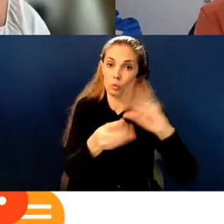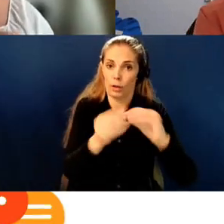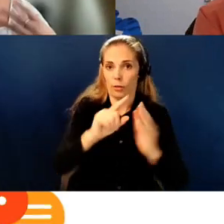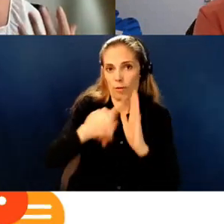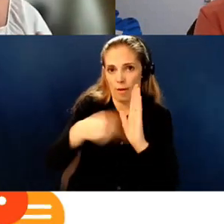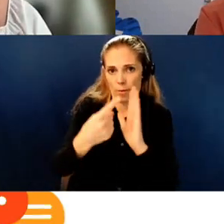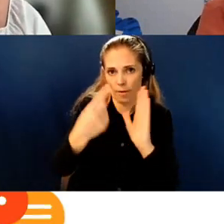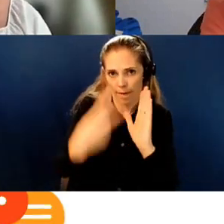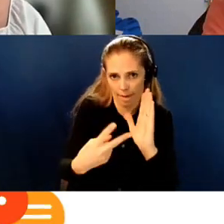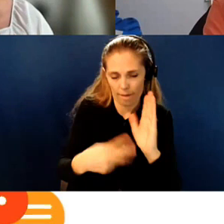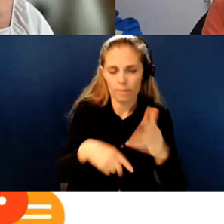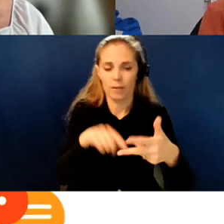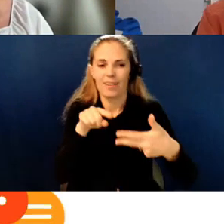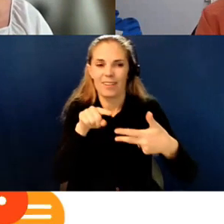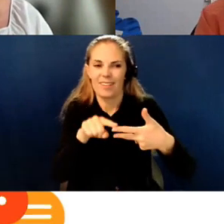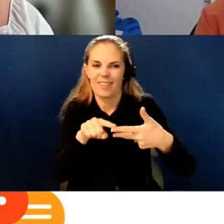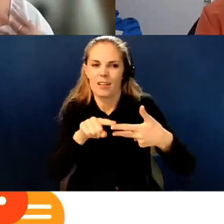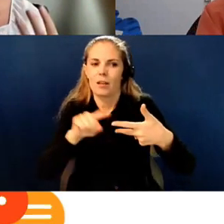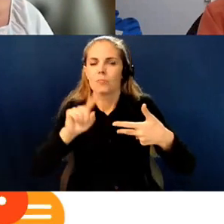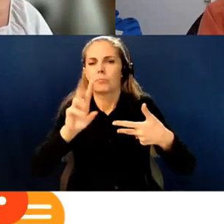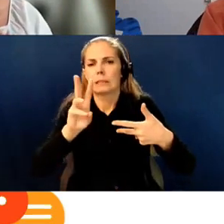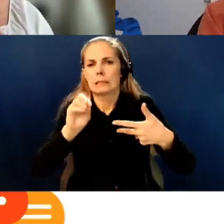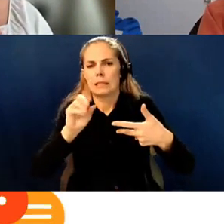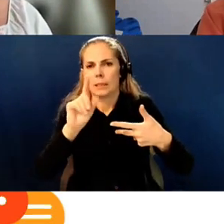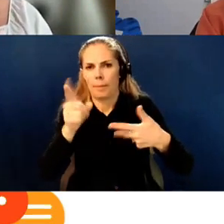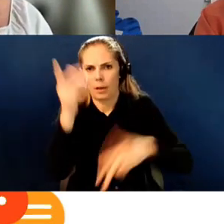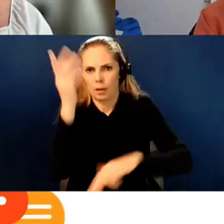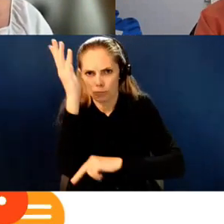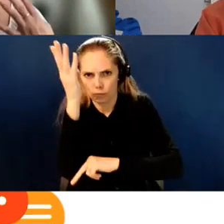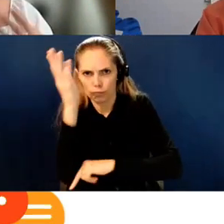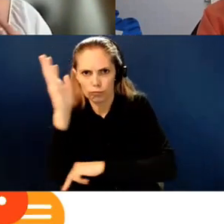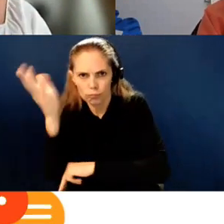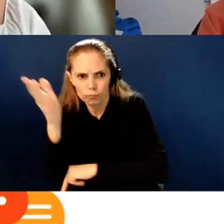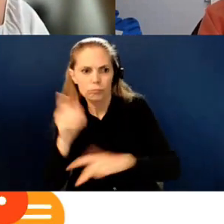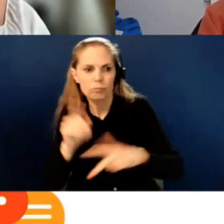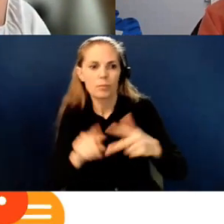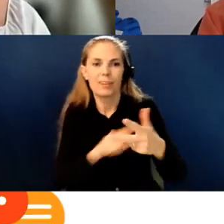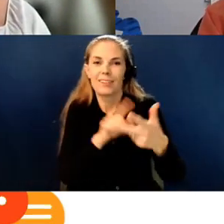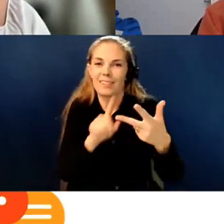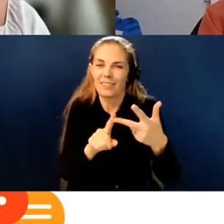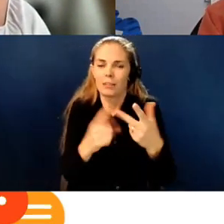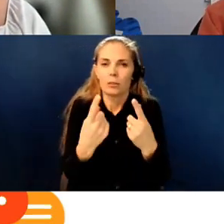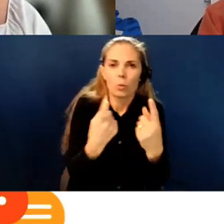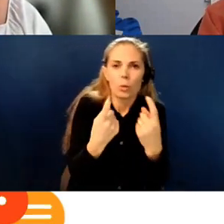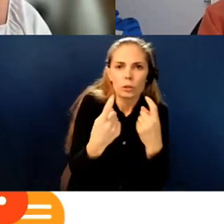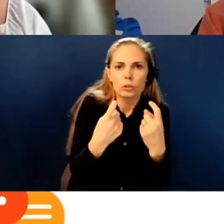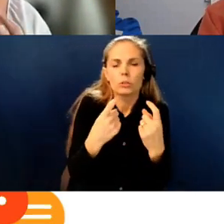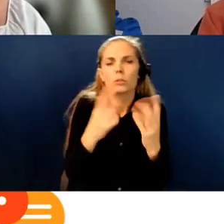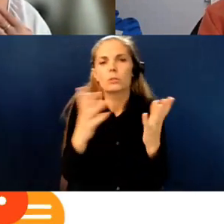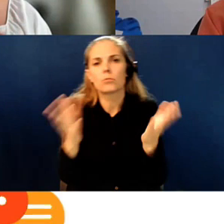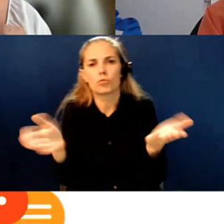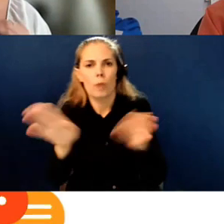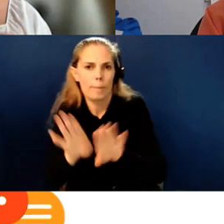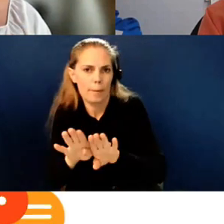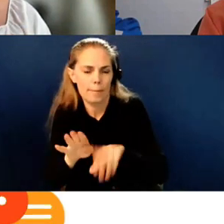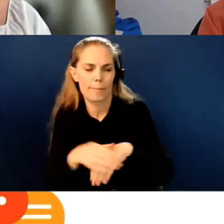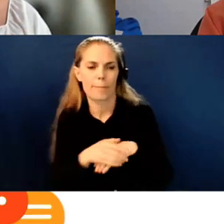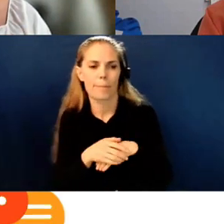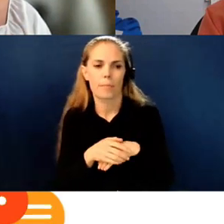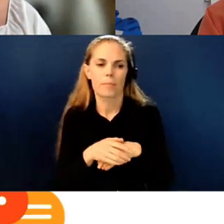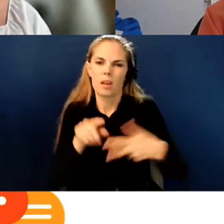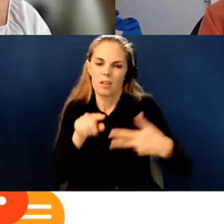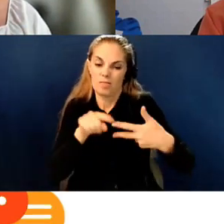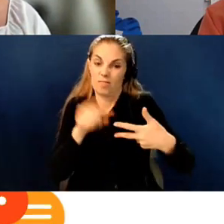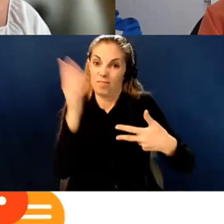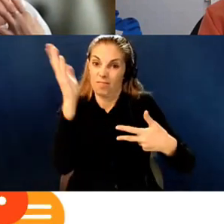conversations, and then Q&A and wrap up. But we usually open up questions during the presentations as well. So you will have a